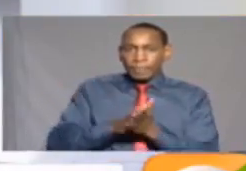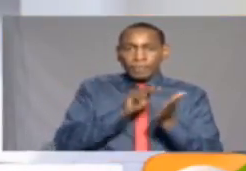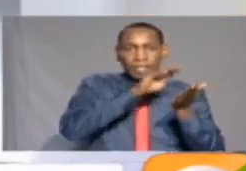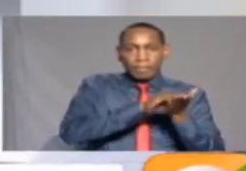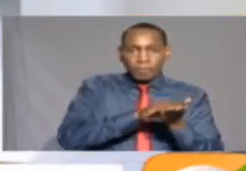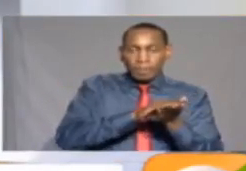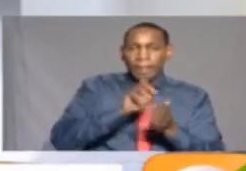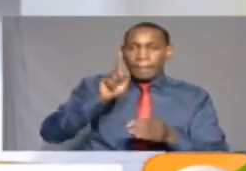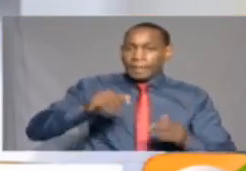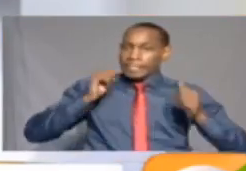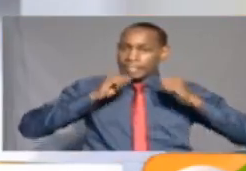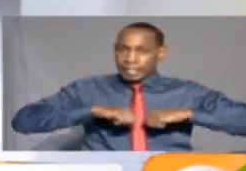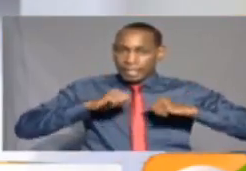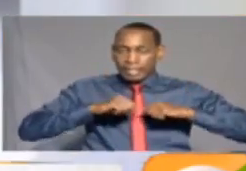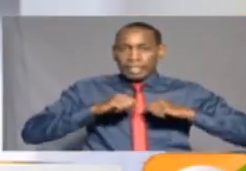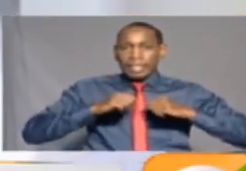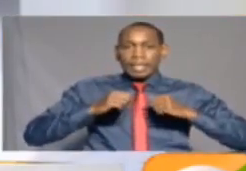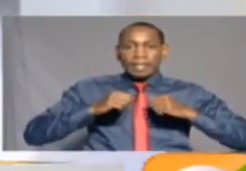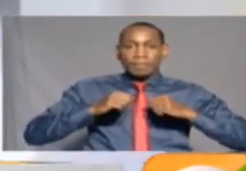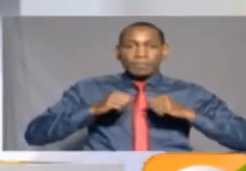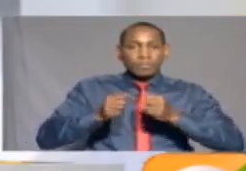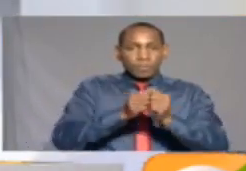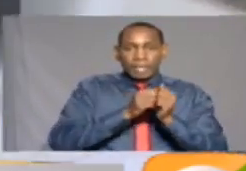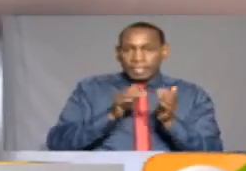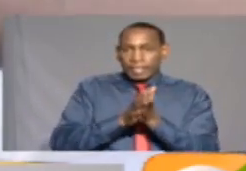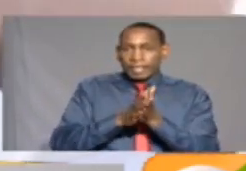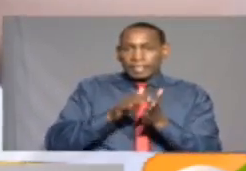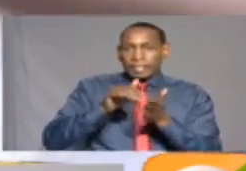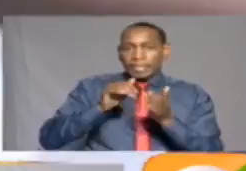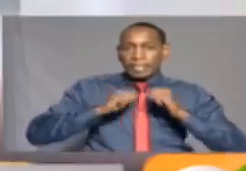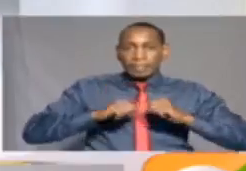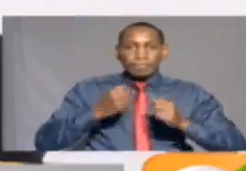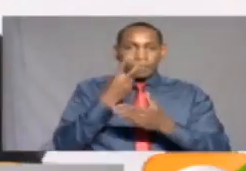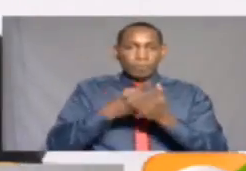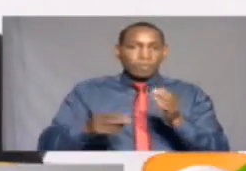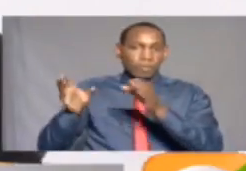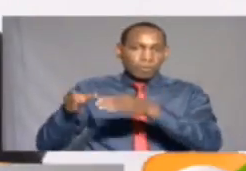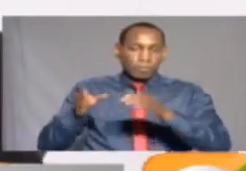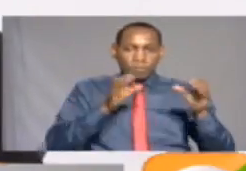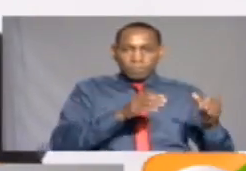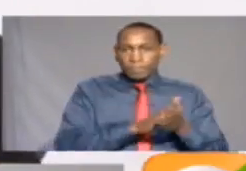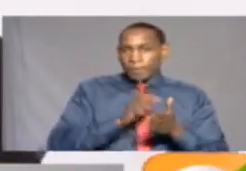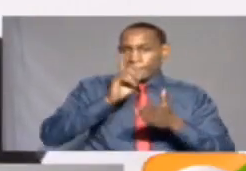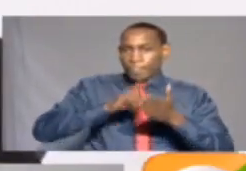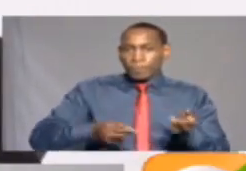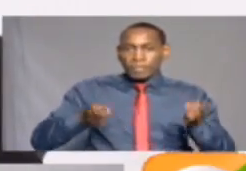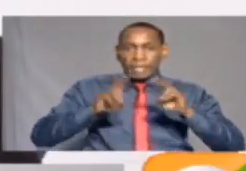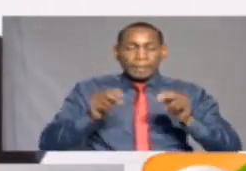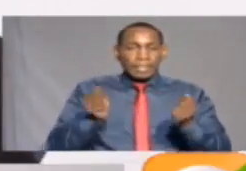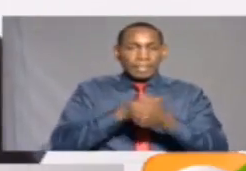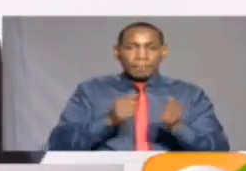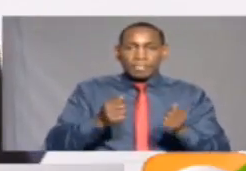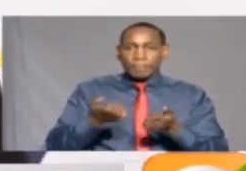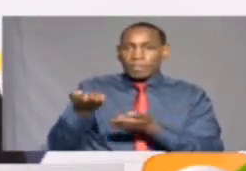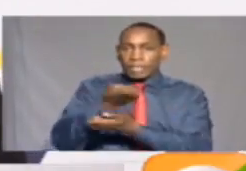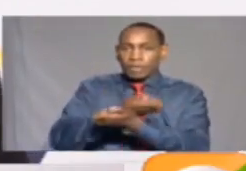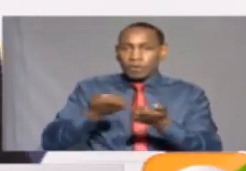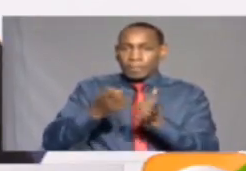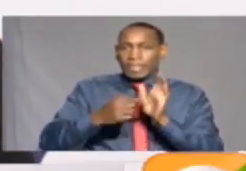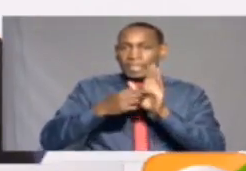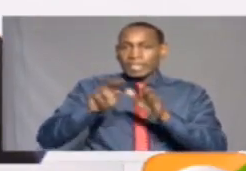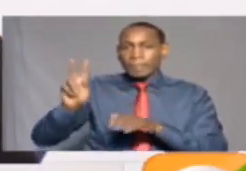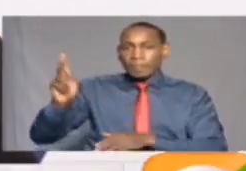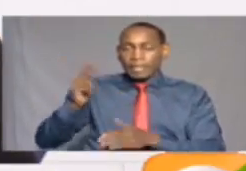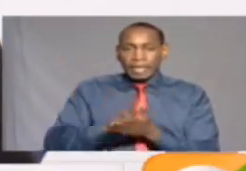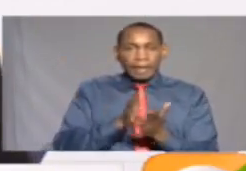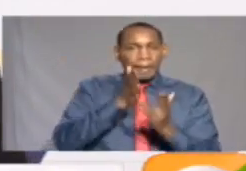drop their hard stance and reach a middle ground, which is acceptable to both parties. What happens is that you can't go an economy like Kenya, where we